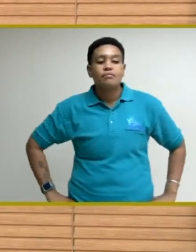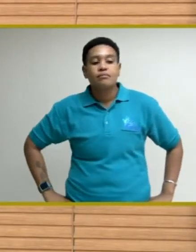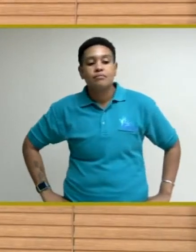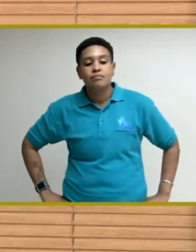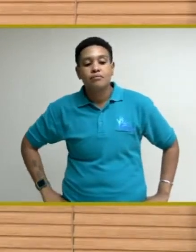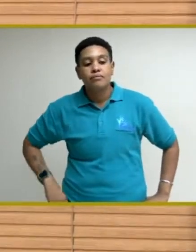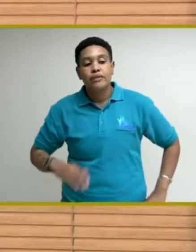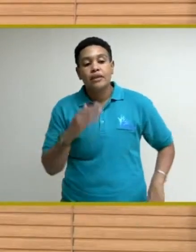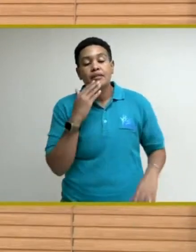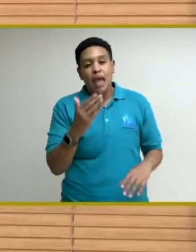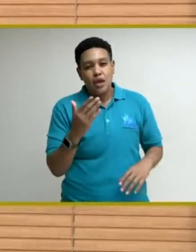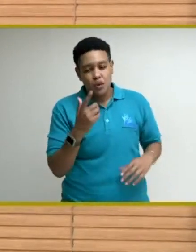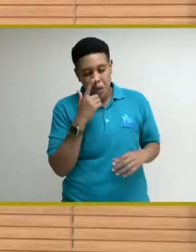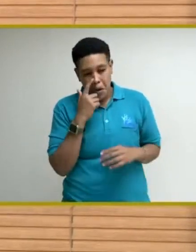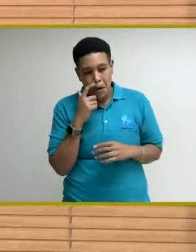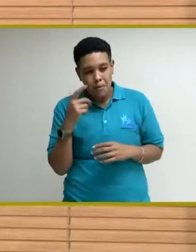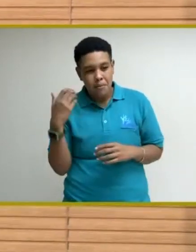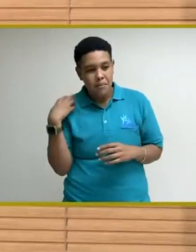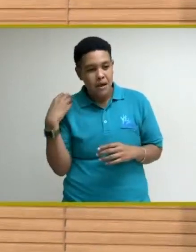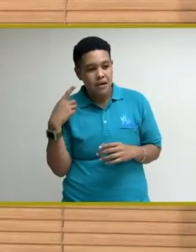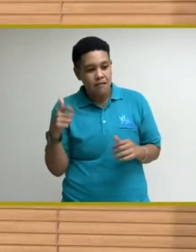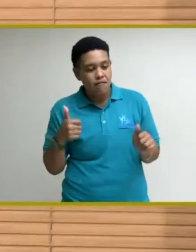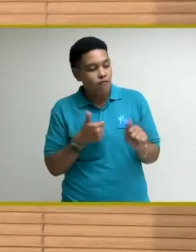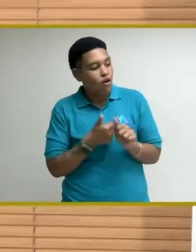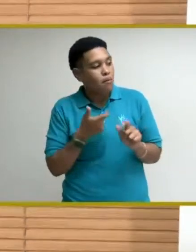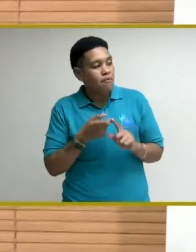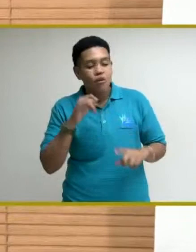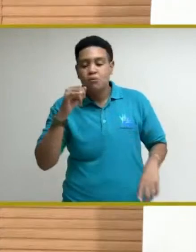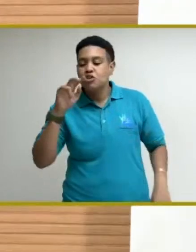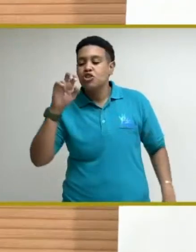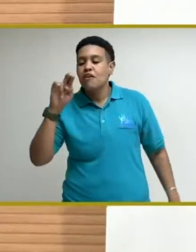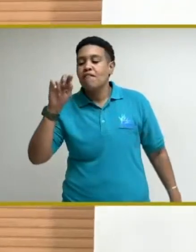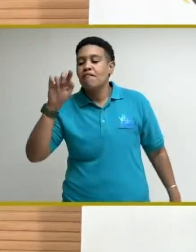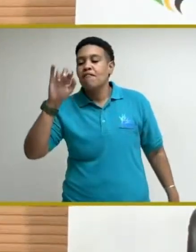Thank you very much. PS, we have a follow-up from Javon Keys.